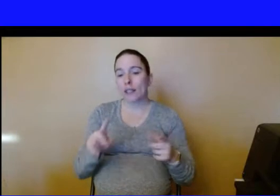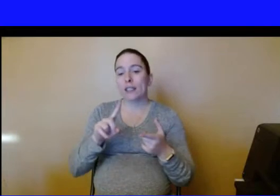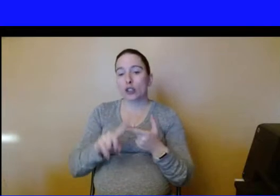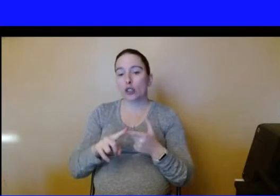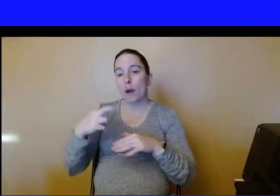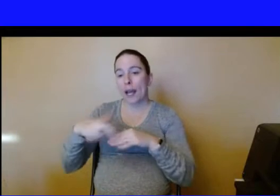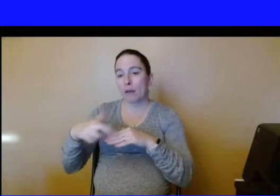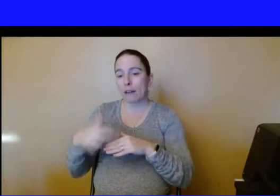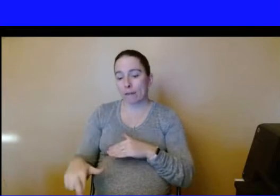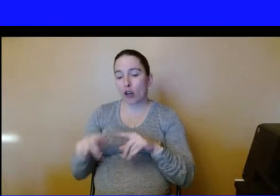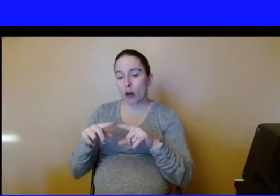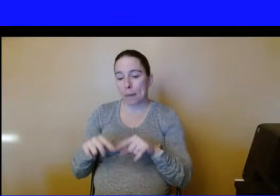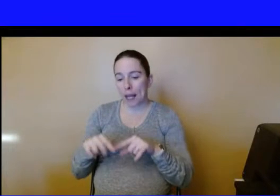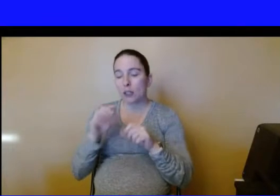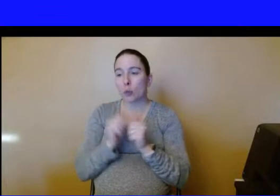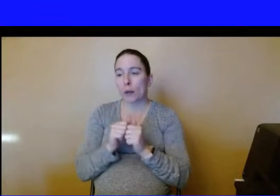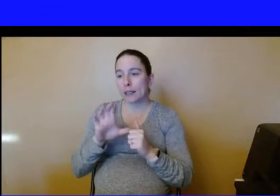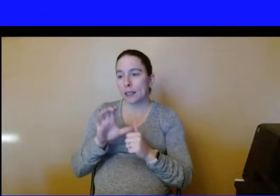year.